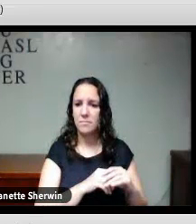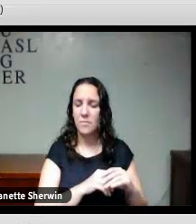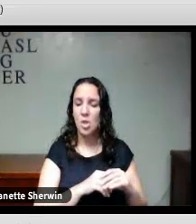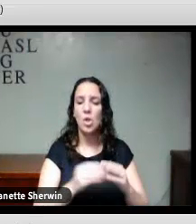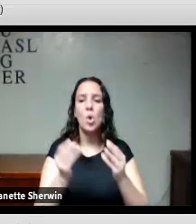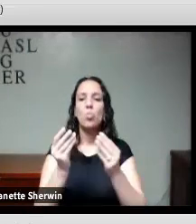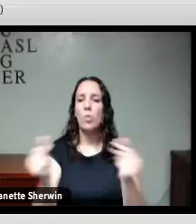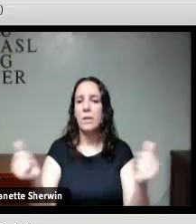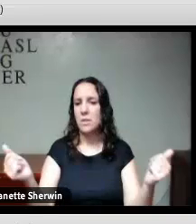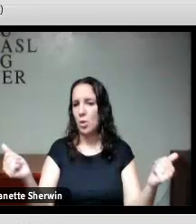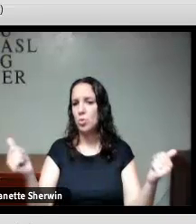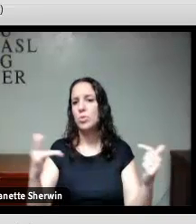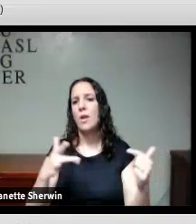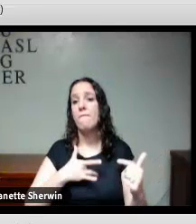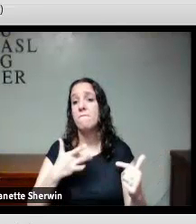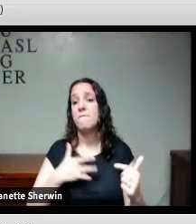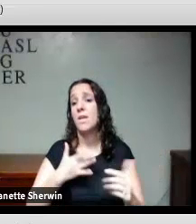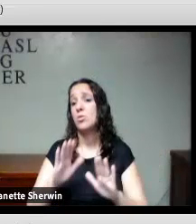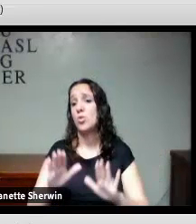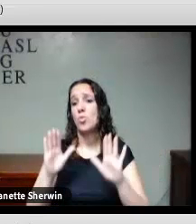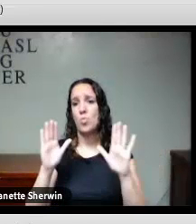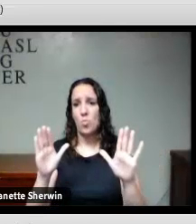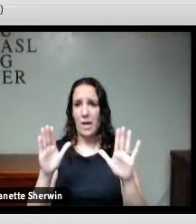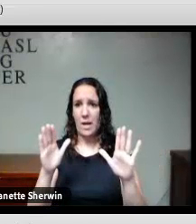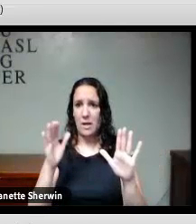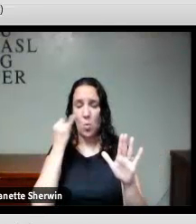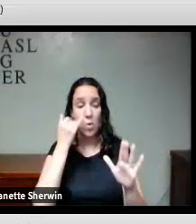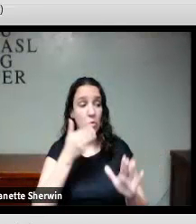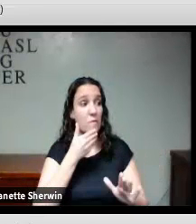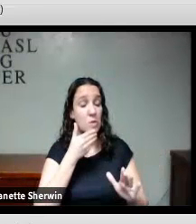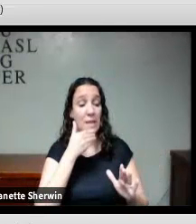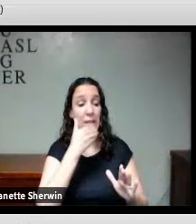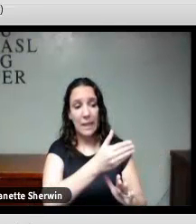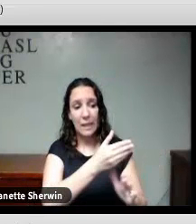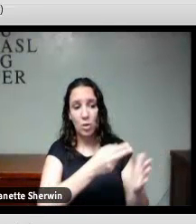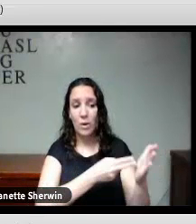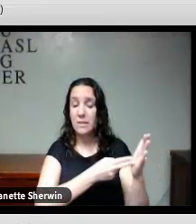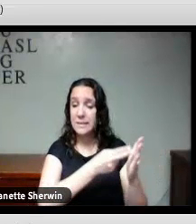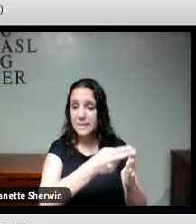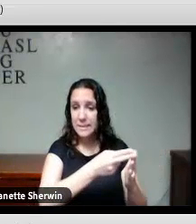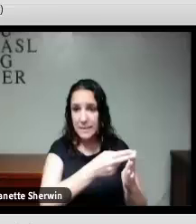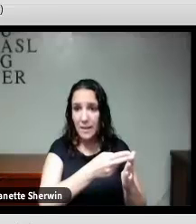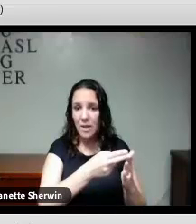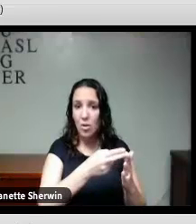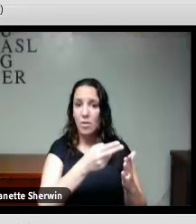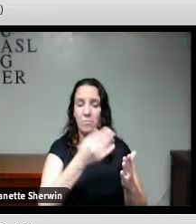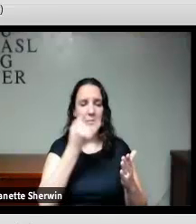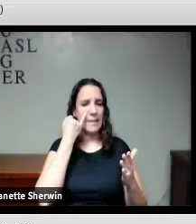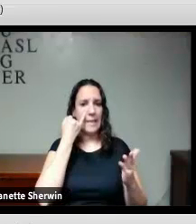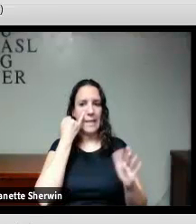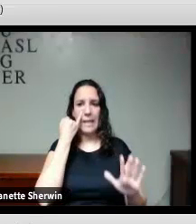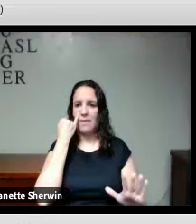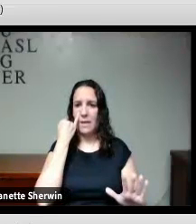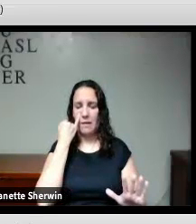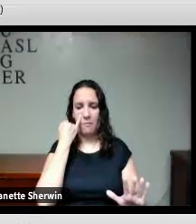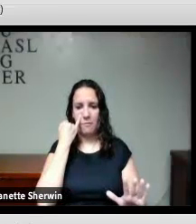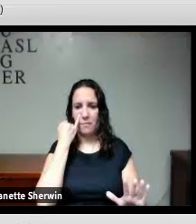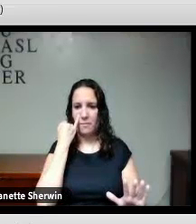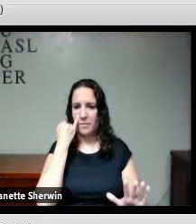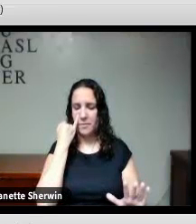today. One of the key points is that when you say thank you and it's sincere, even if, and I'm just going to throw this out